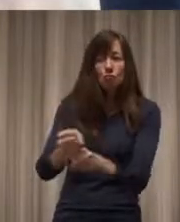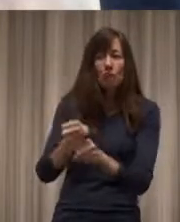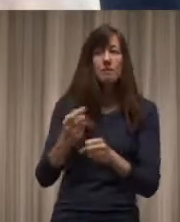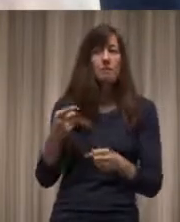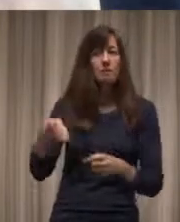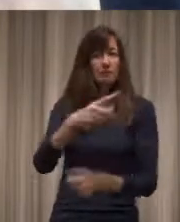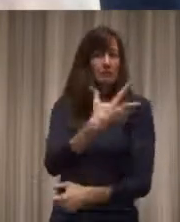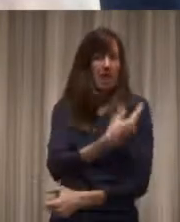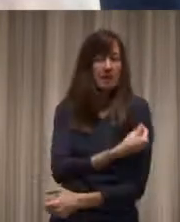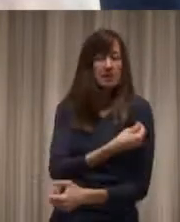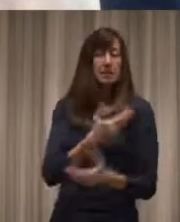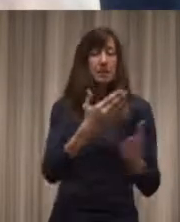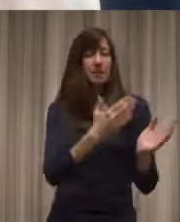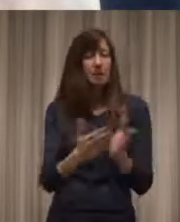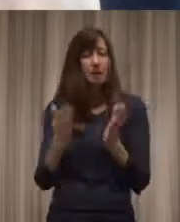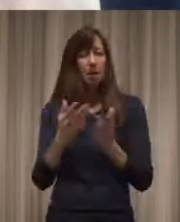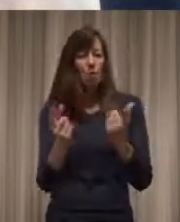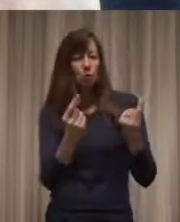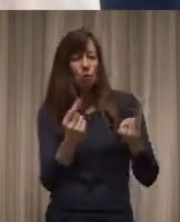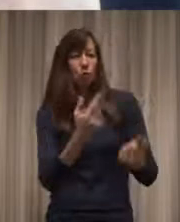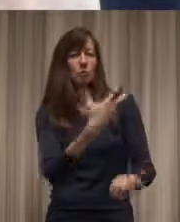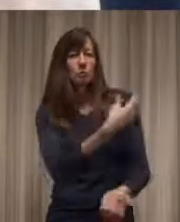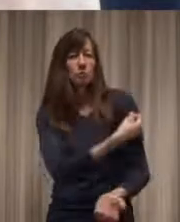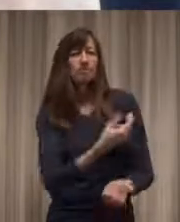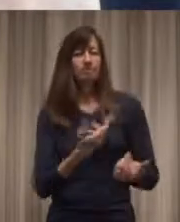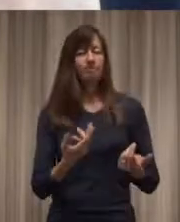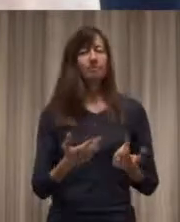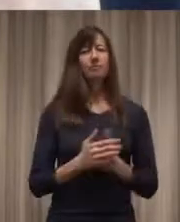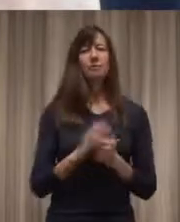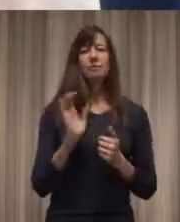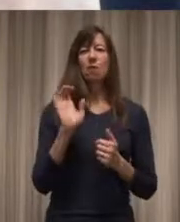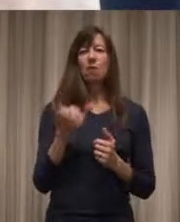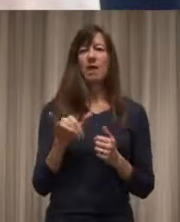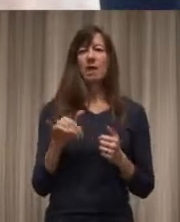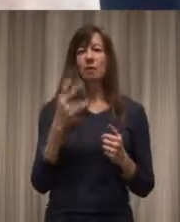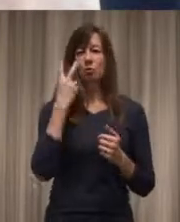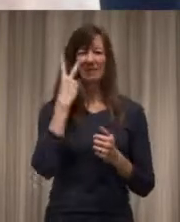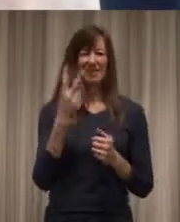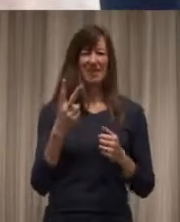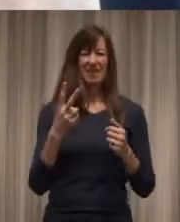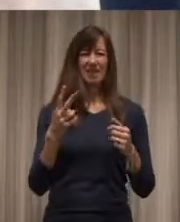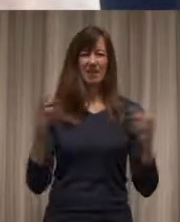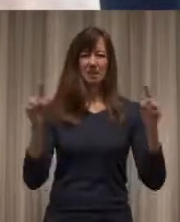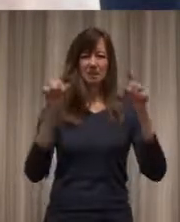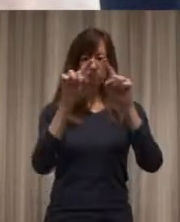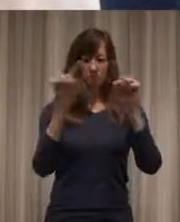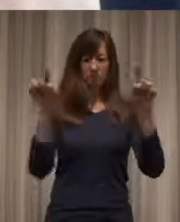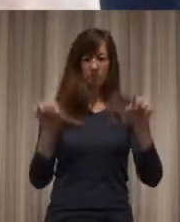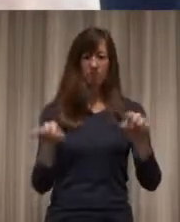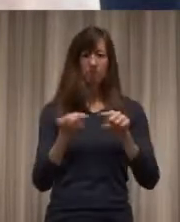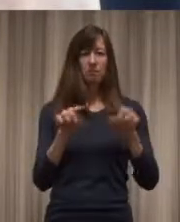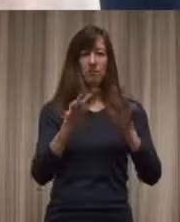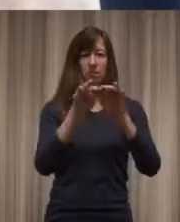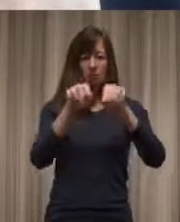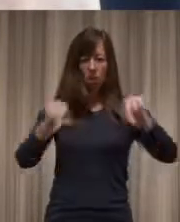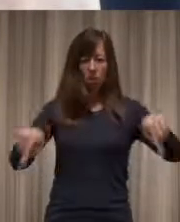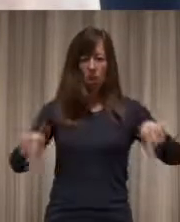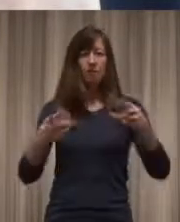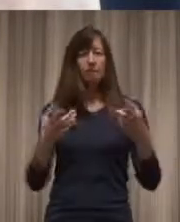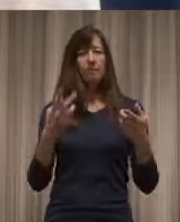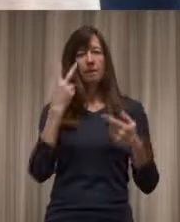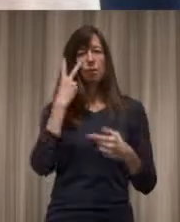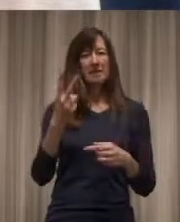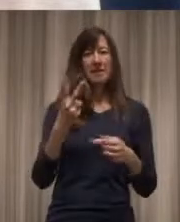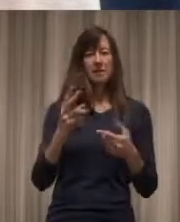vaccine operations and that distribution coalition. And I think that will be critical to making sure that this